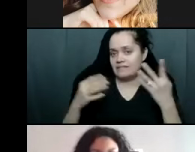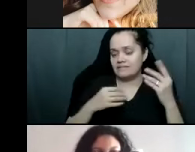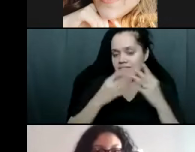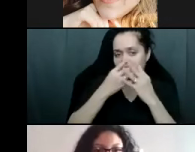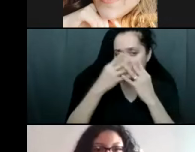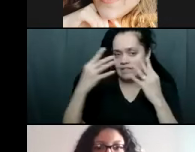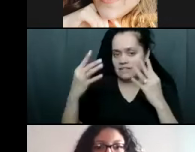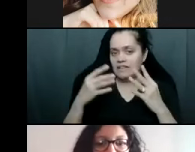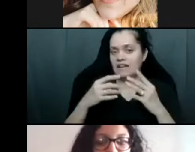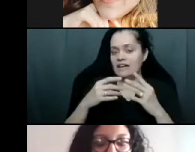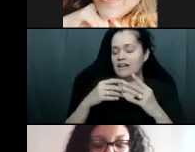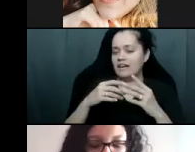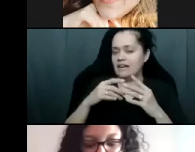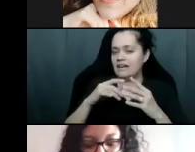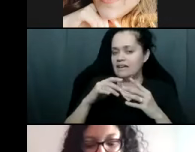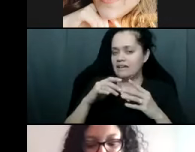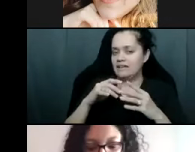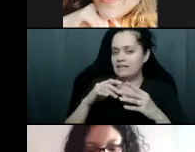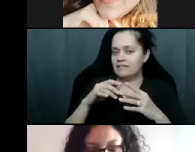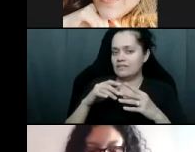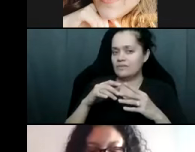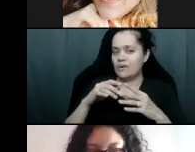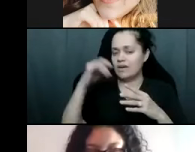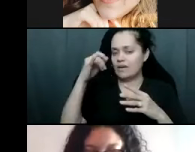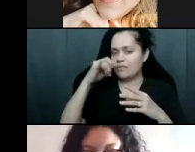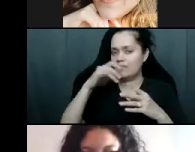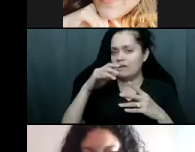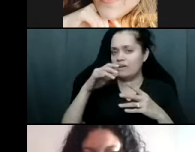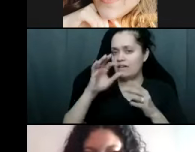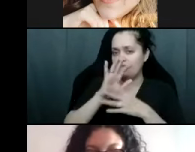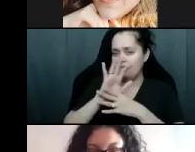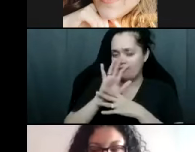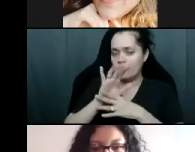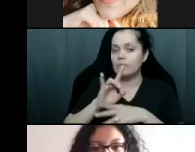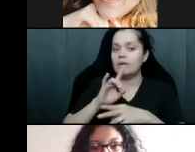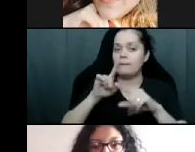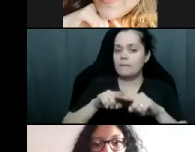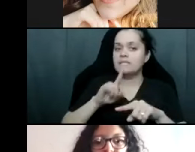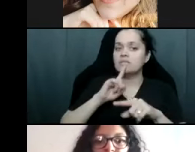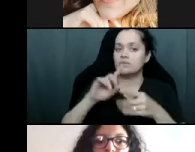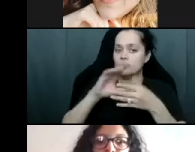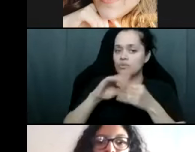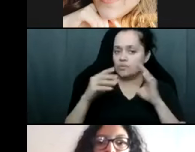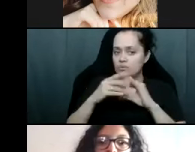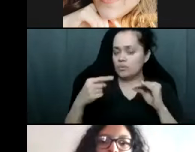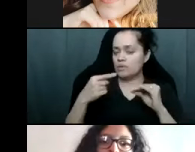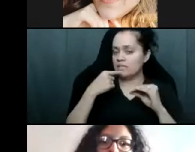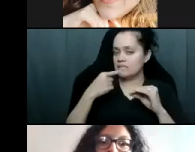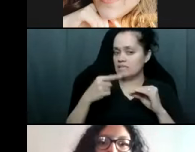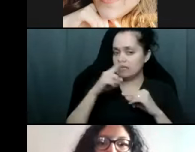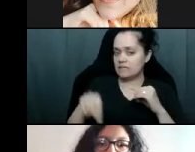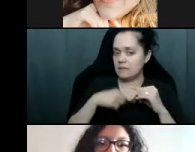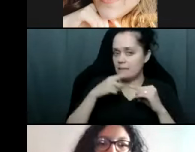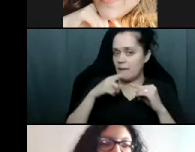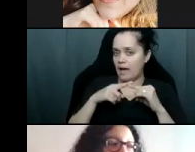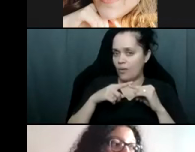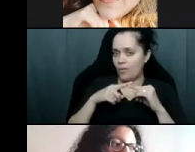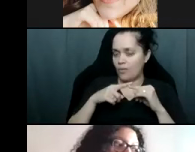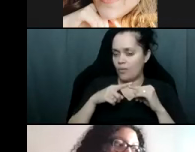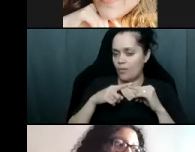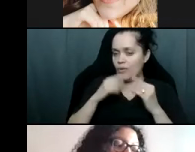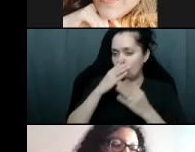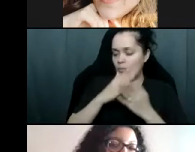And it's quite a profound film. Based on a true story, it tells about part